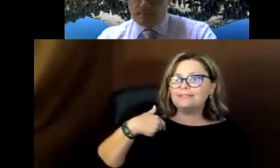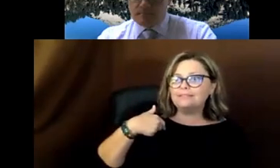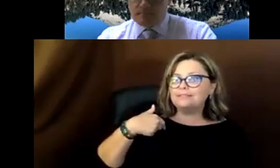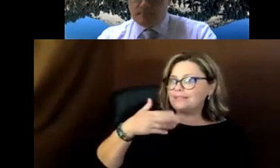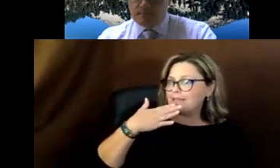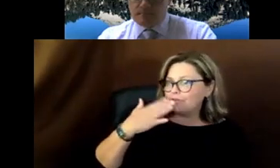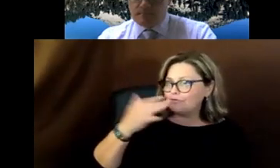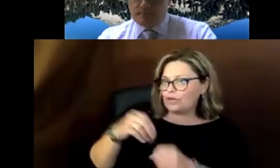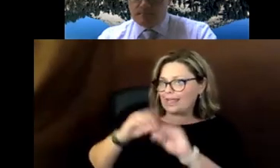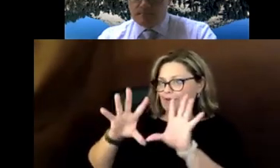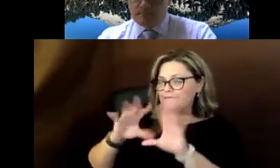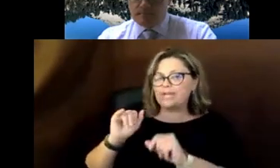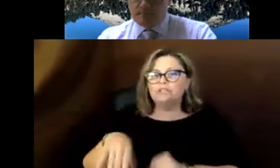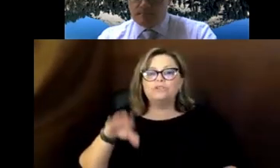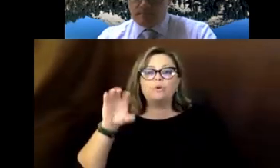this.